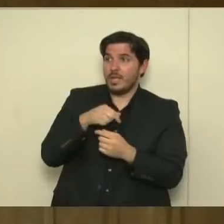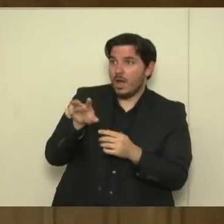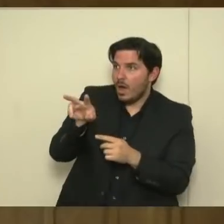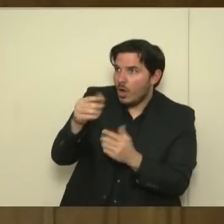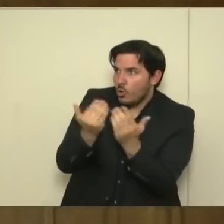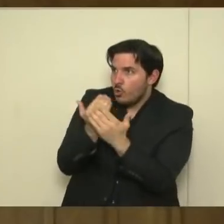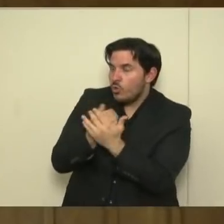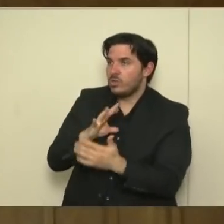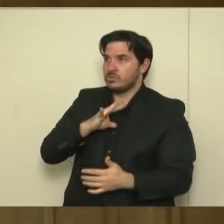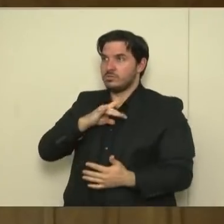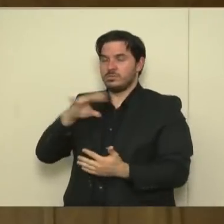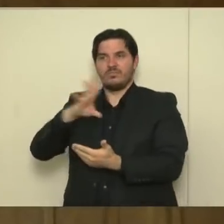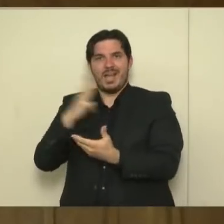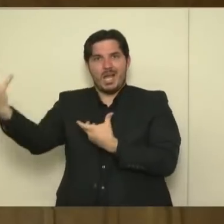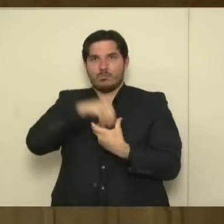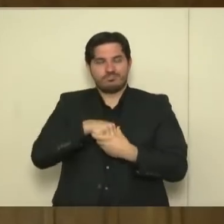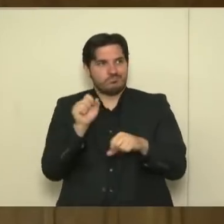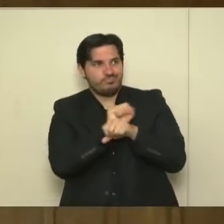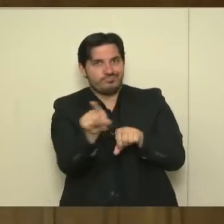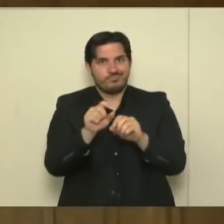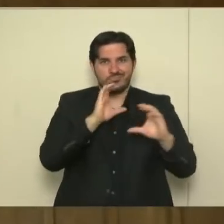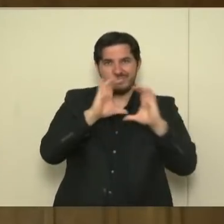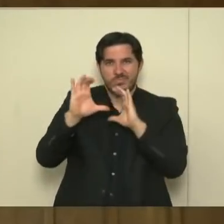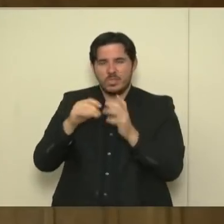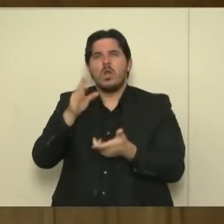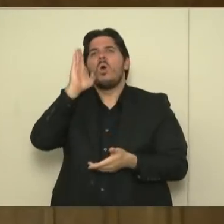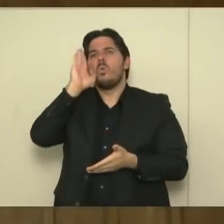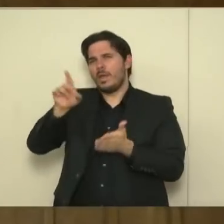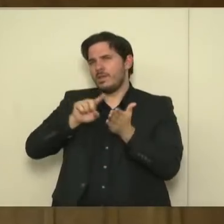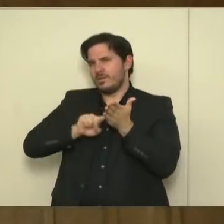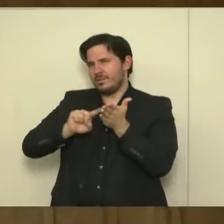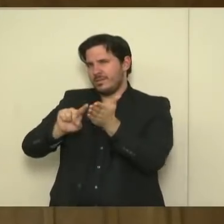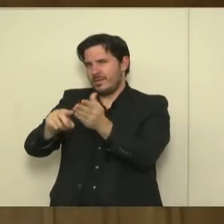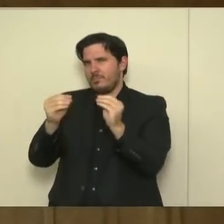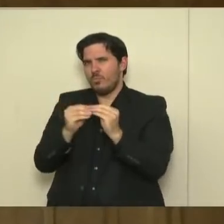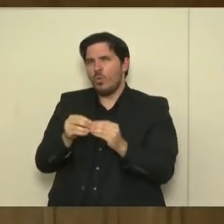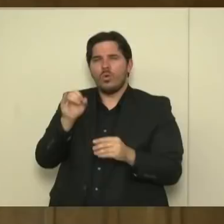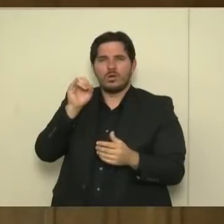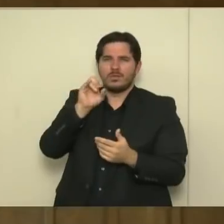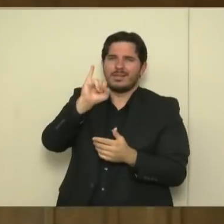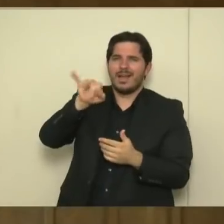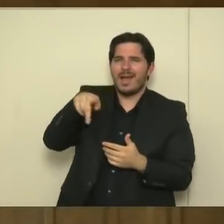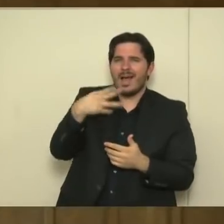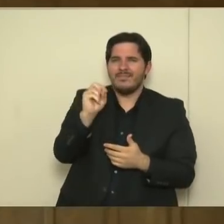every area. We'll look in more about the iPhone app. Sometimes those interfaces